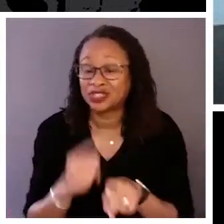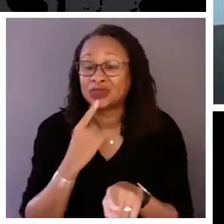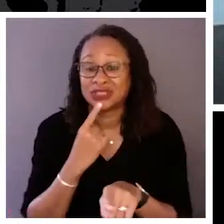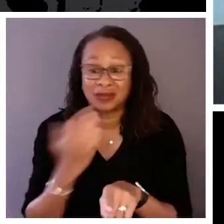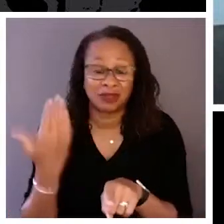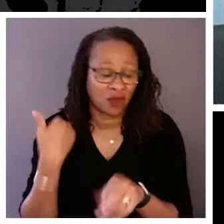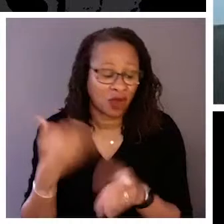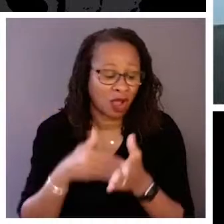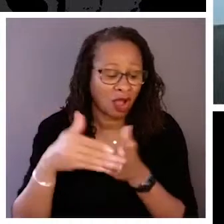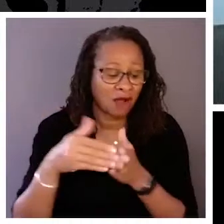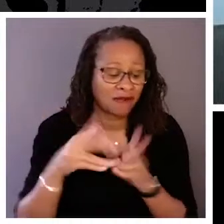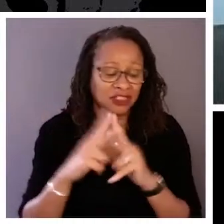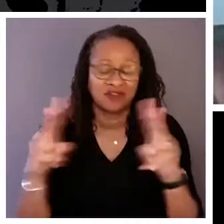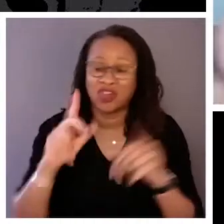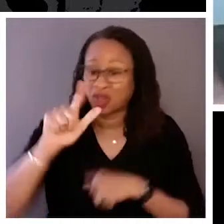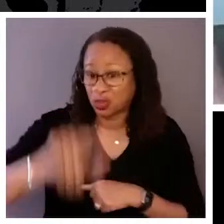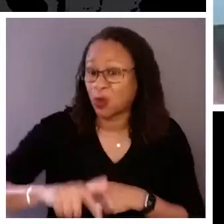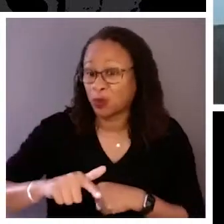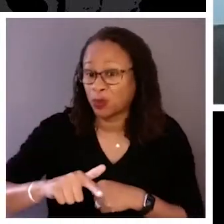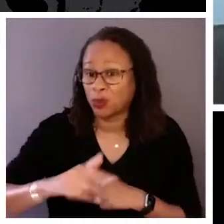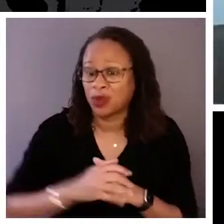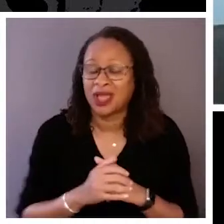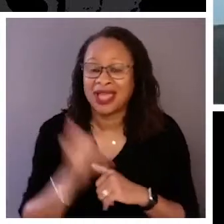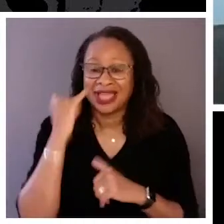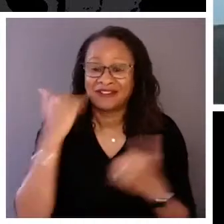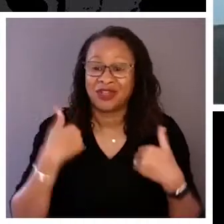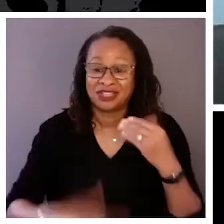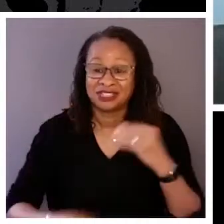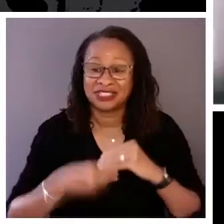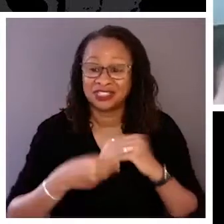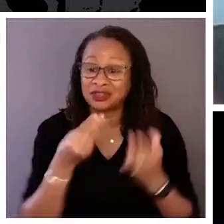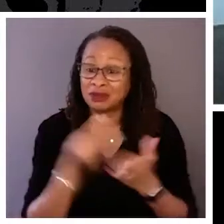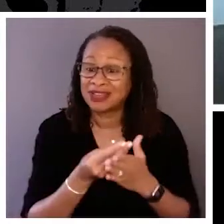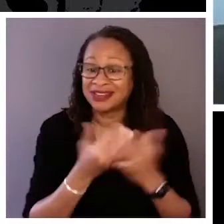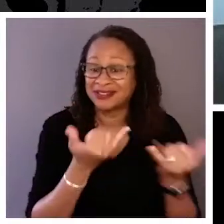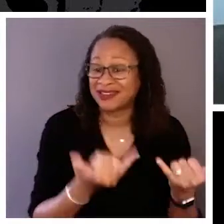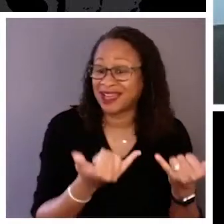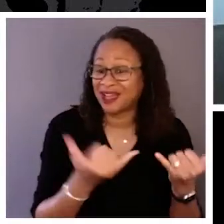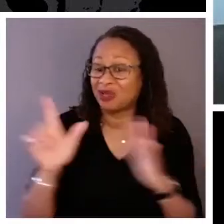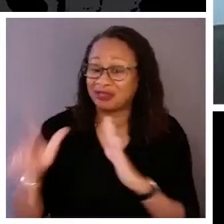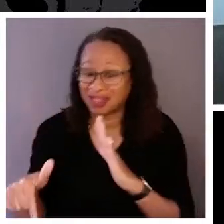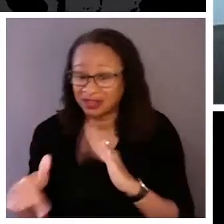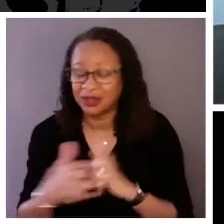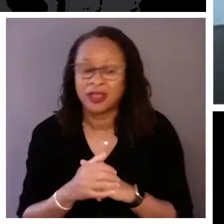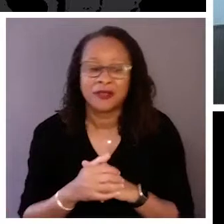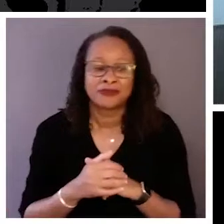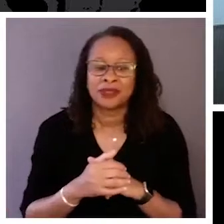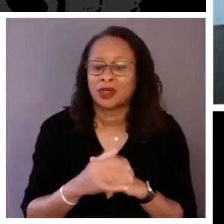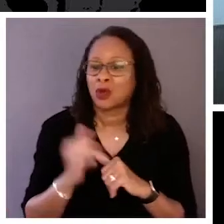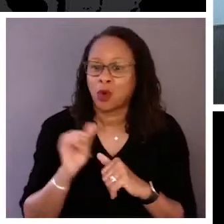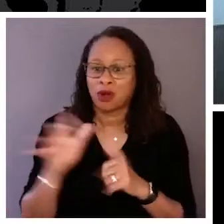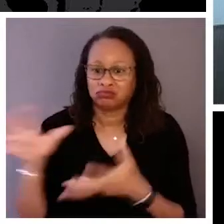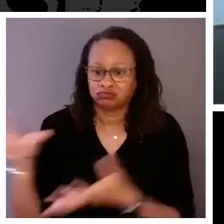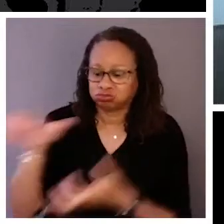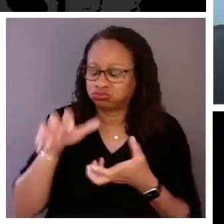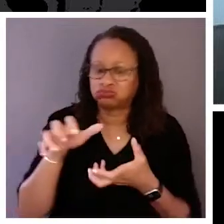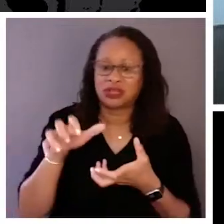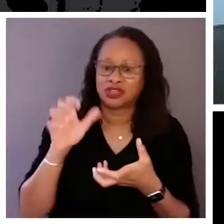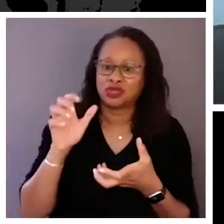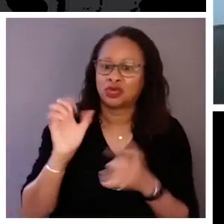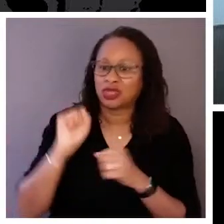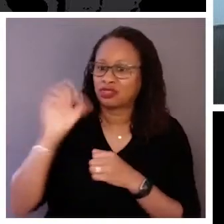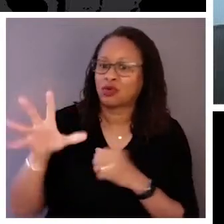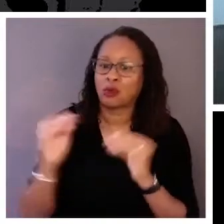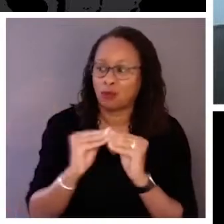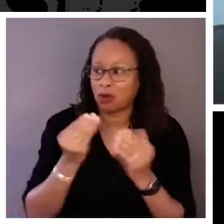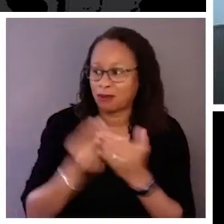it's very, very low. And if you have some extra money now and then, or a windfall from something, you can throw extra at them. They'll be happy to take